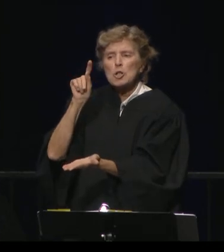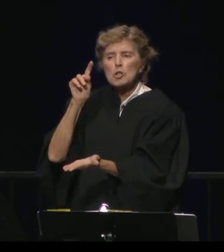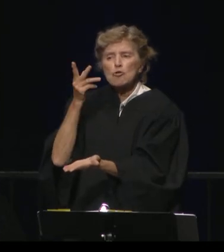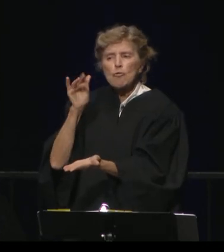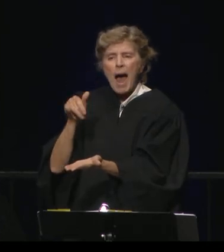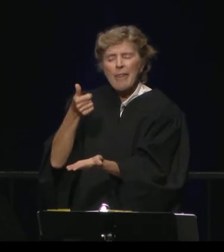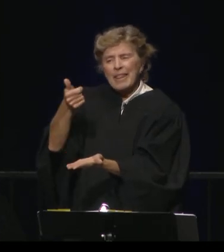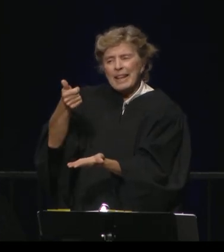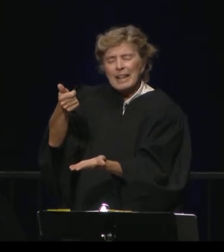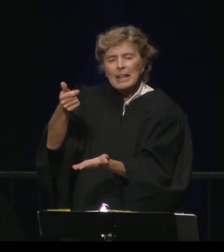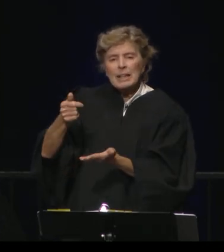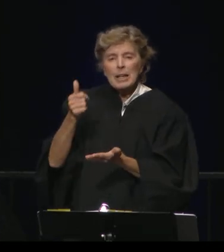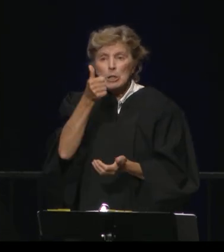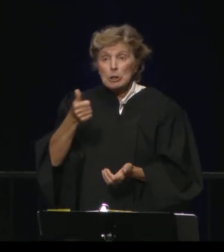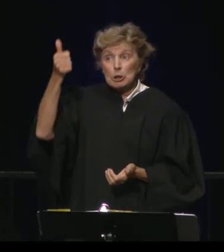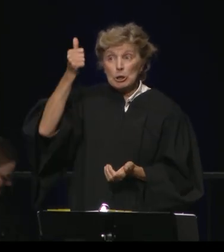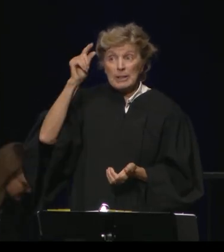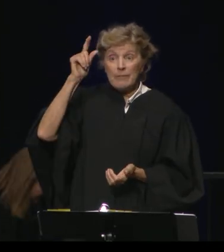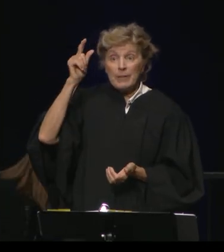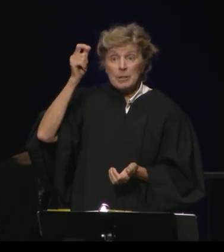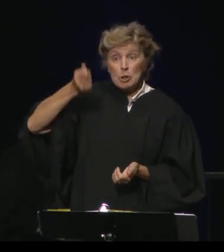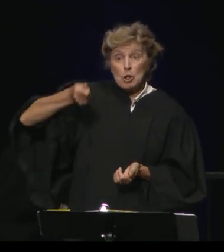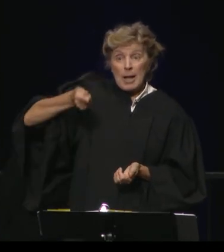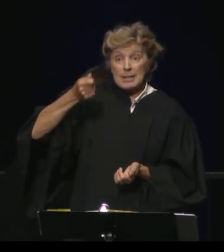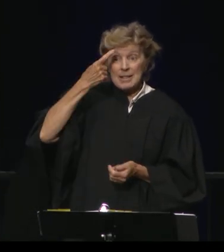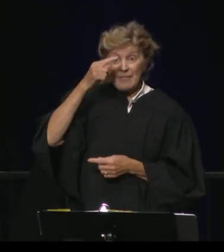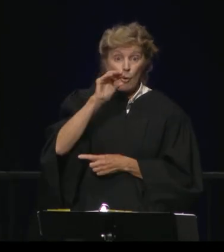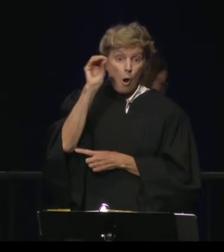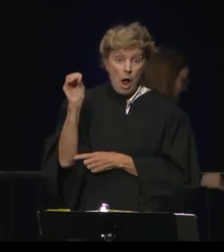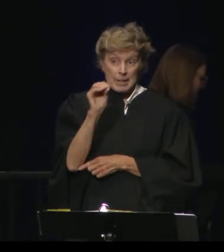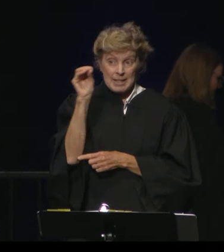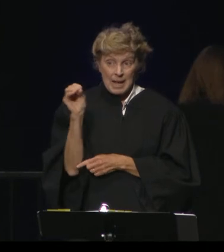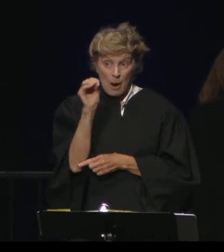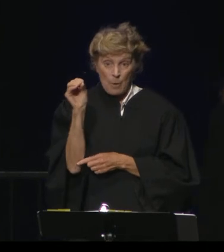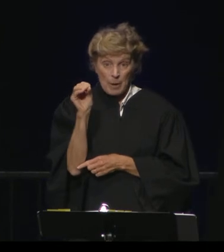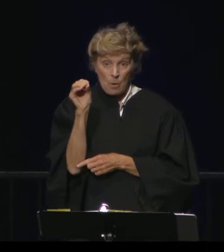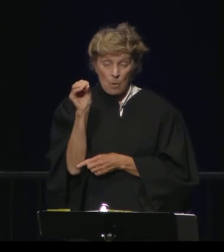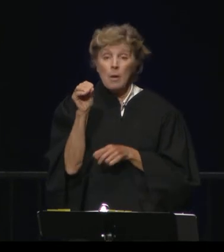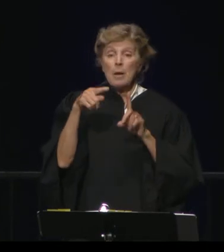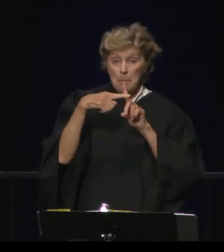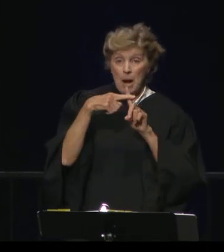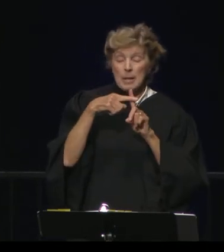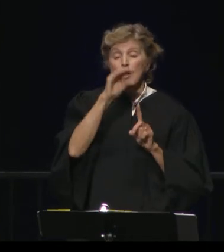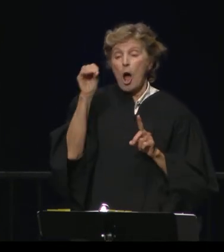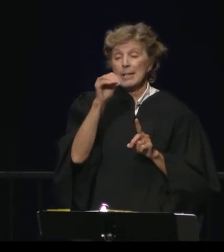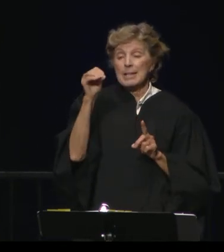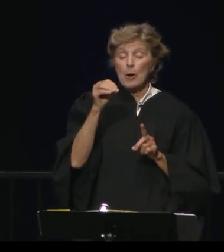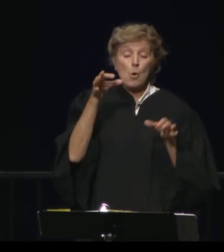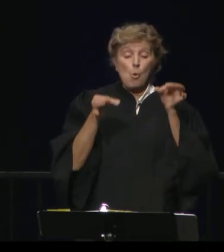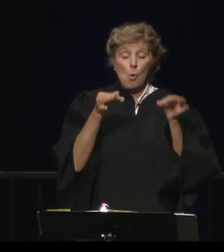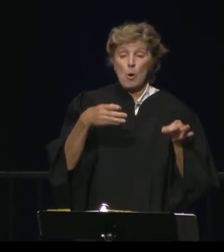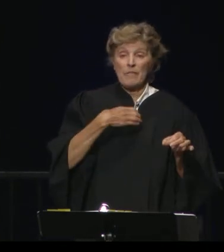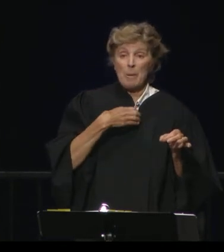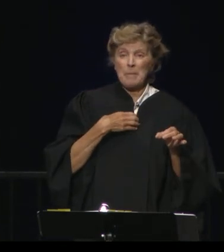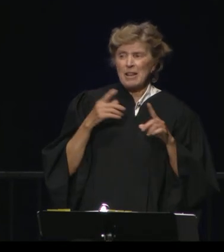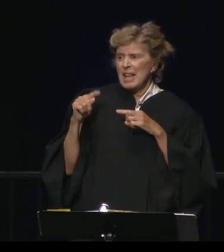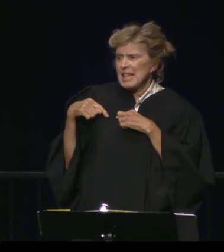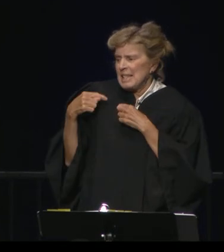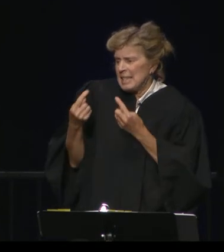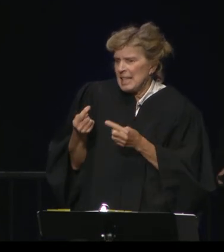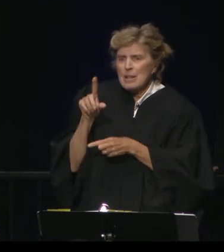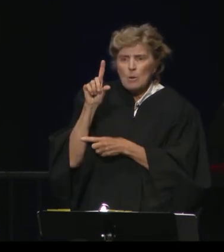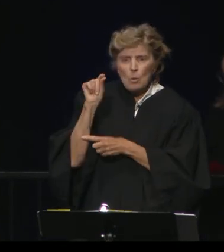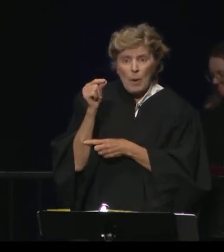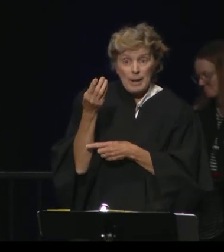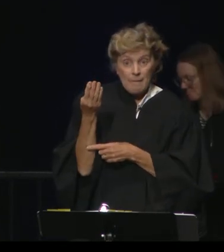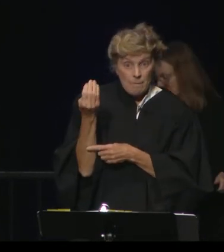been Chief Justice of Ontario as well as Ontario's Courts of Appeal since